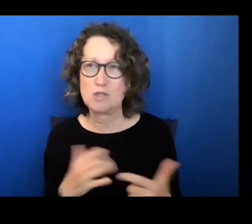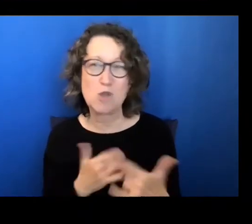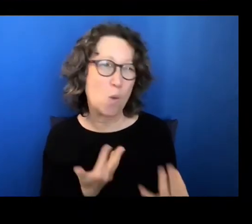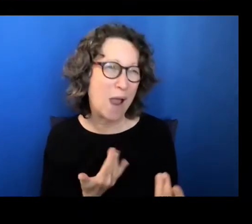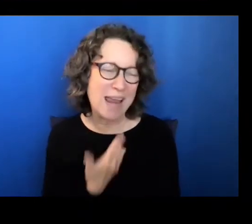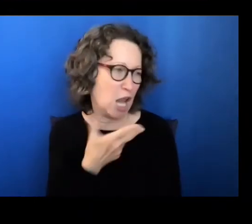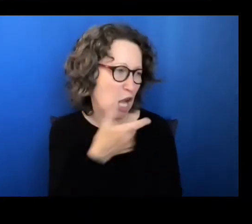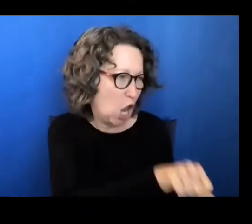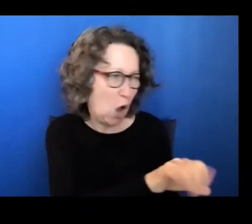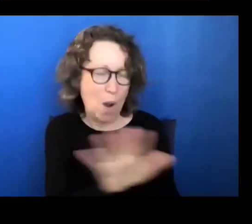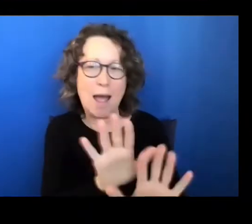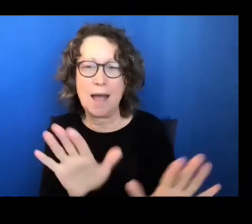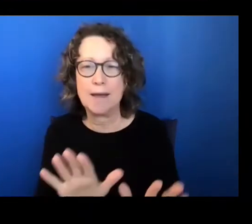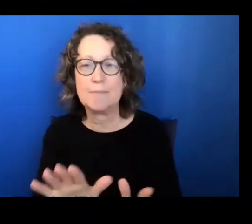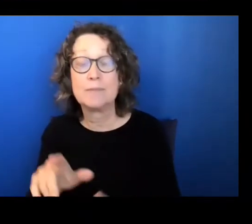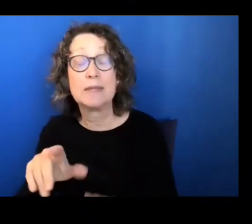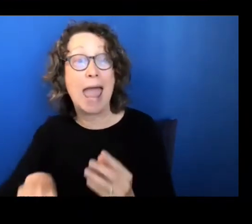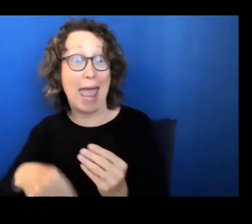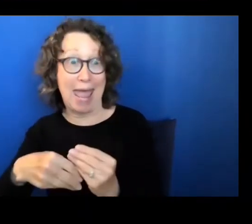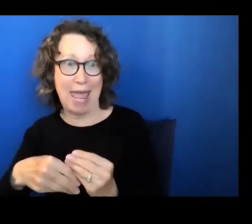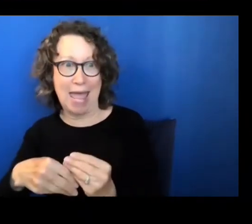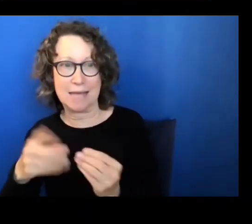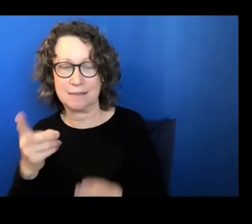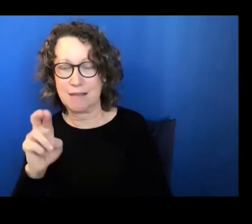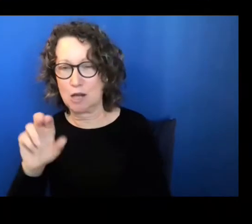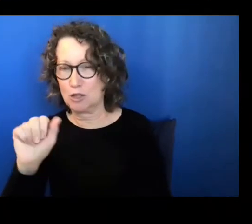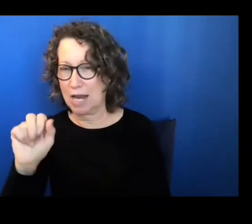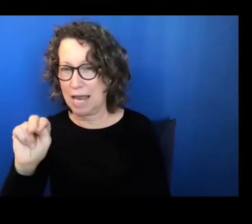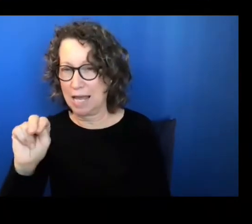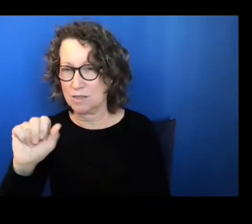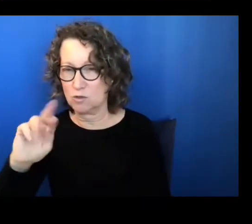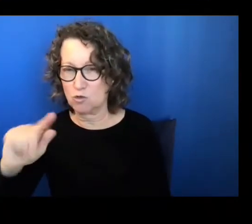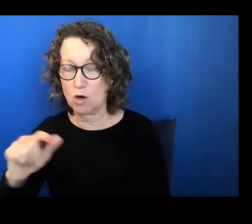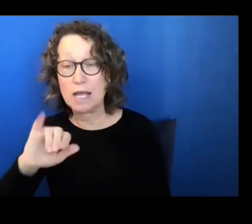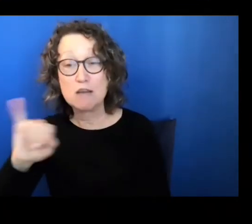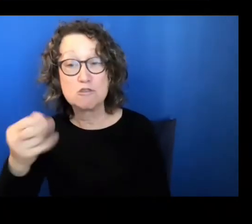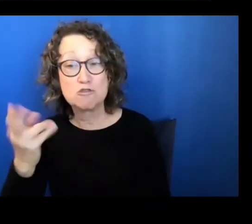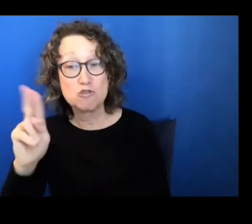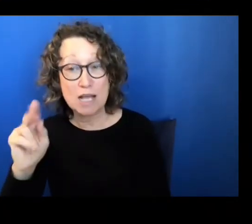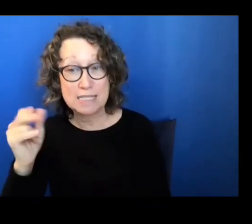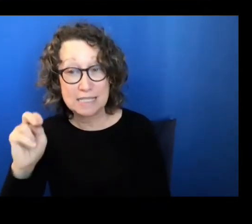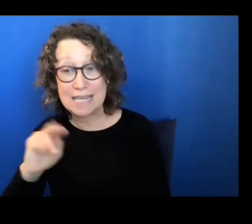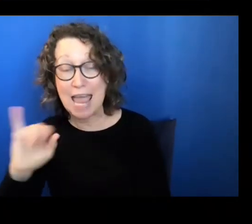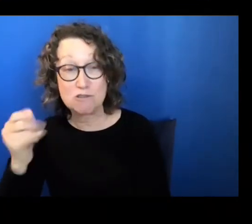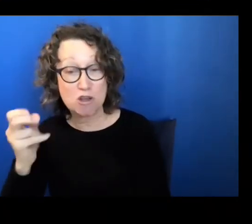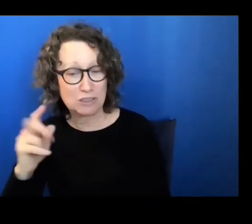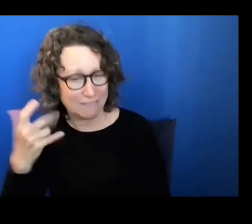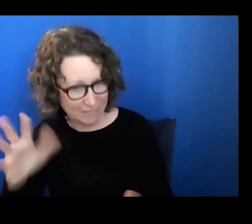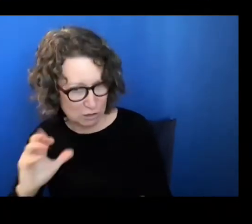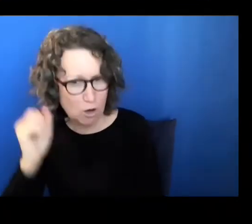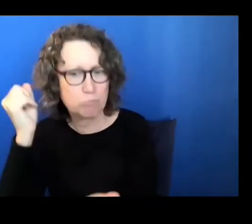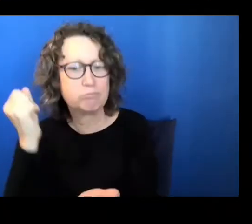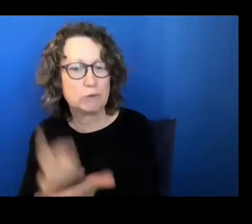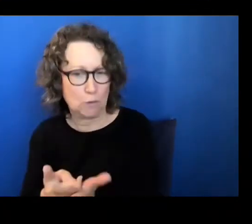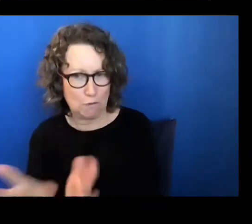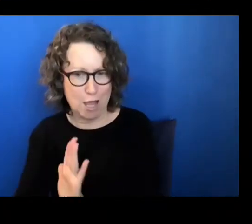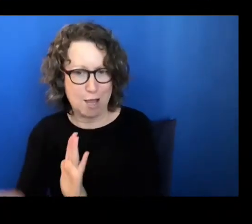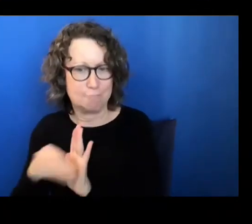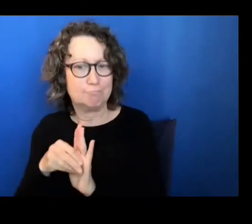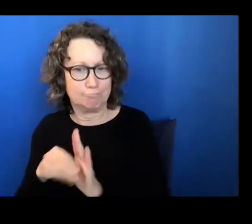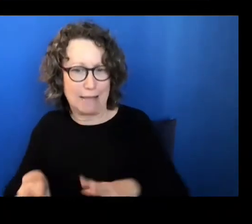And may I add to that, maybe the Johnson & Johnson was approved or gained